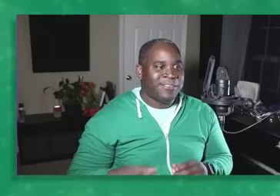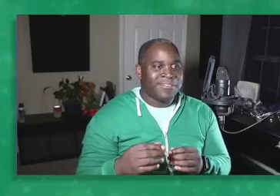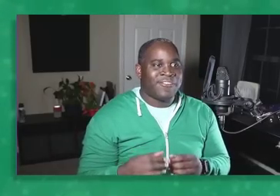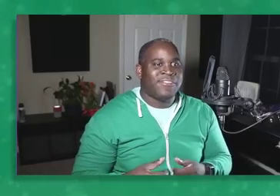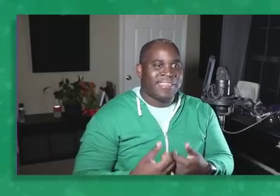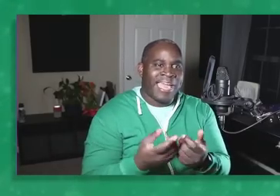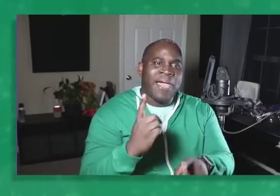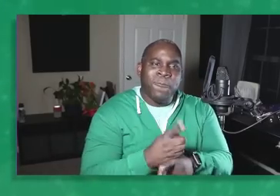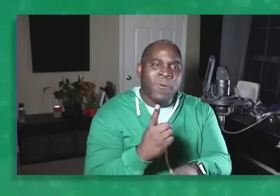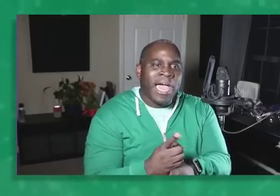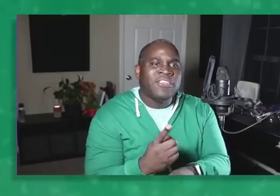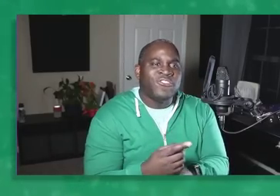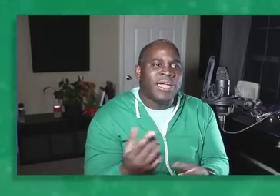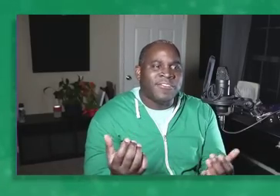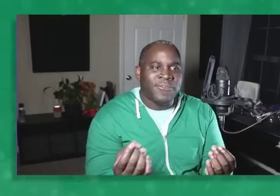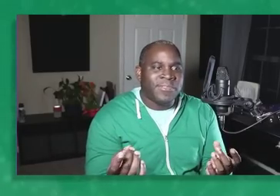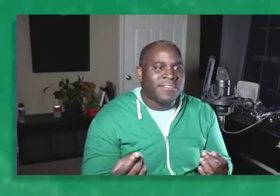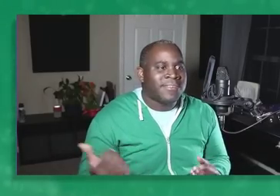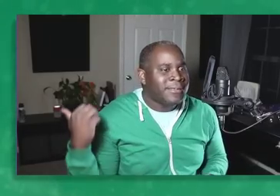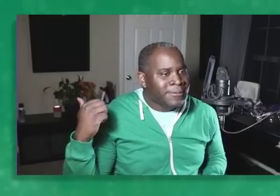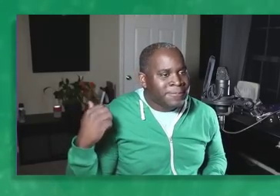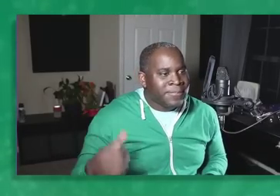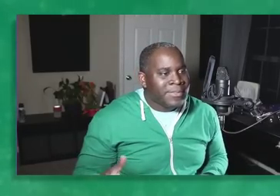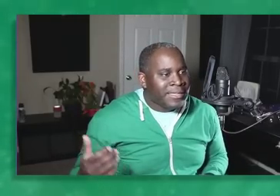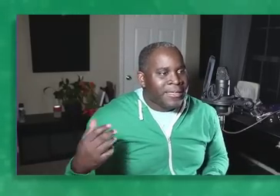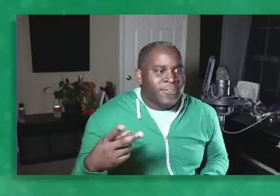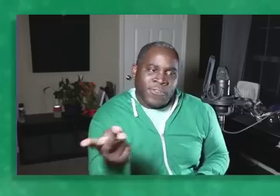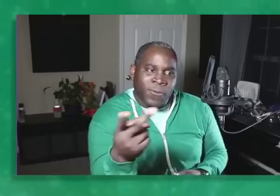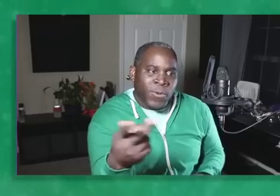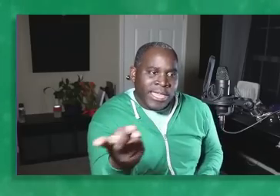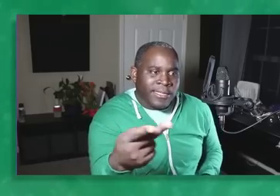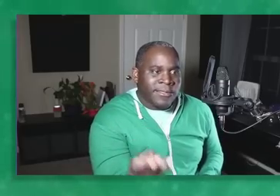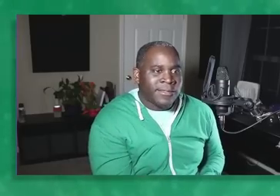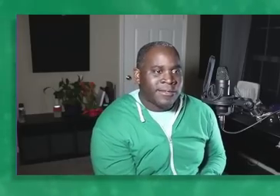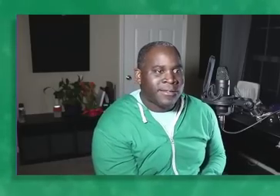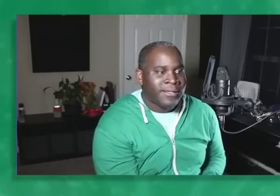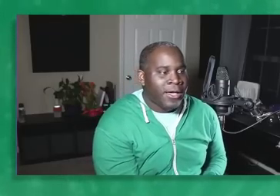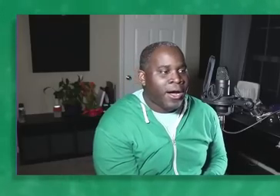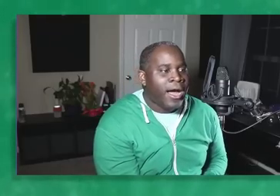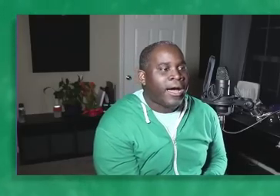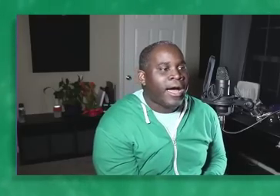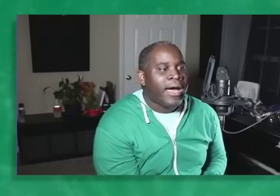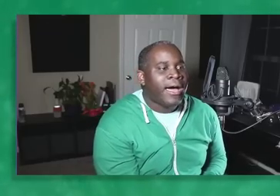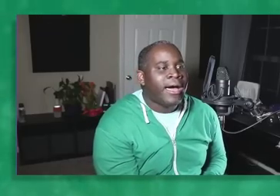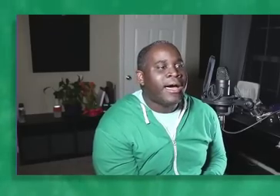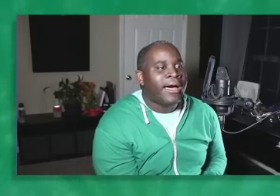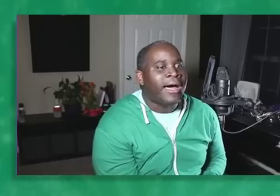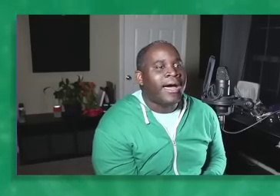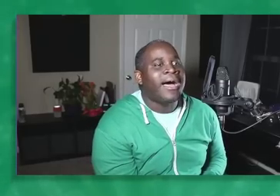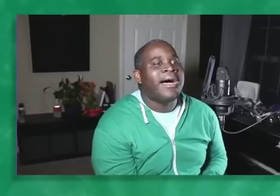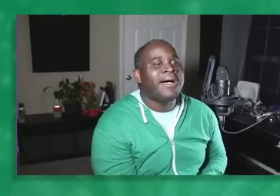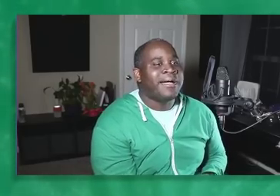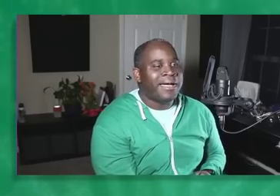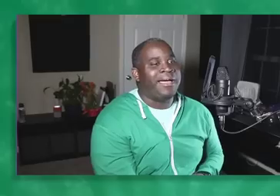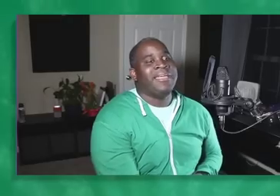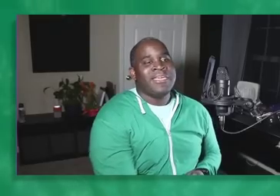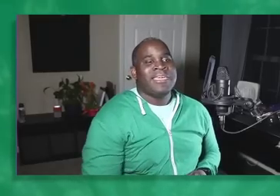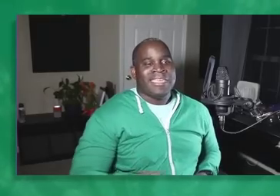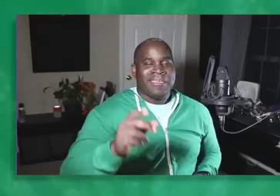out of shot, looks like she said, how did you guys do this? We. So how we. How many of you are there?